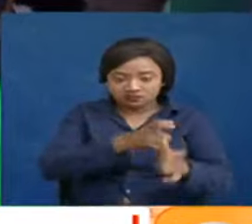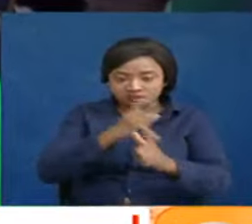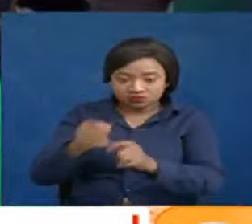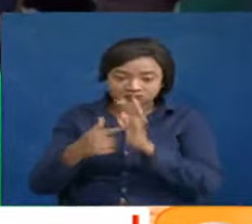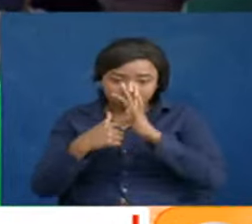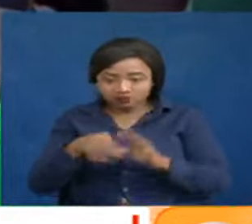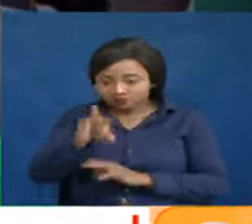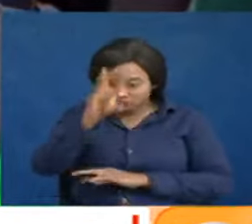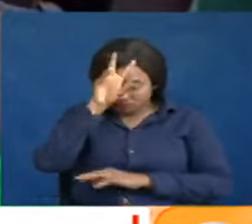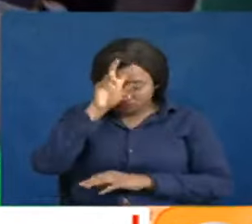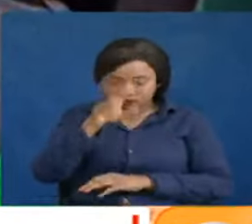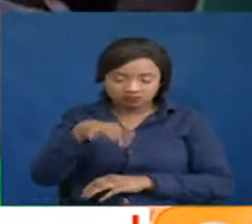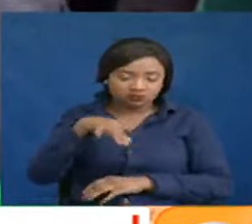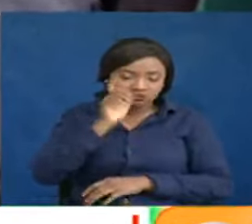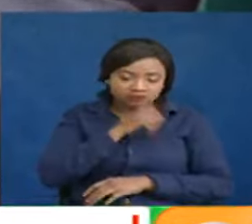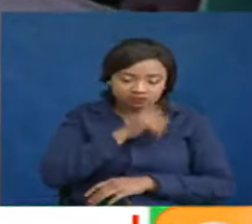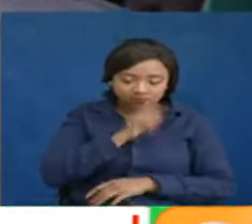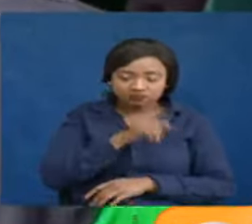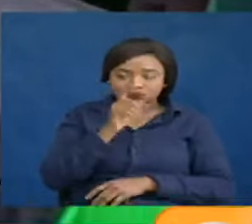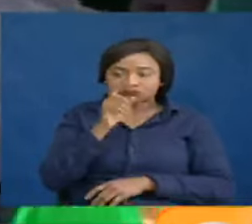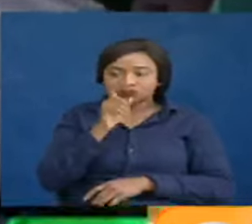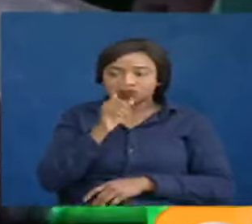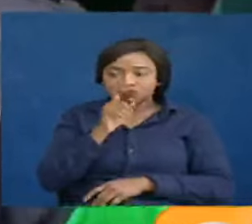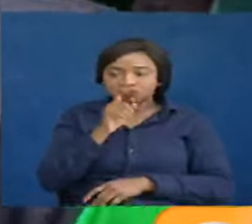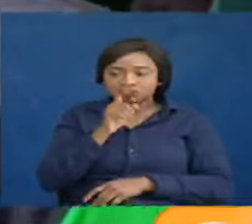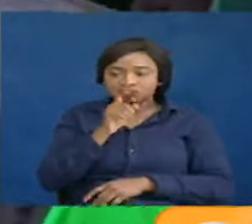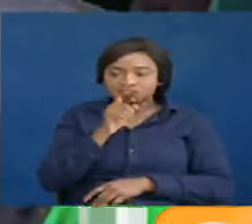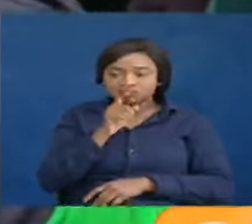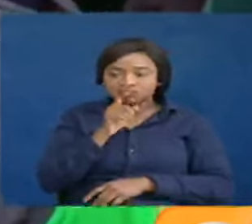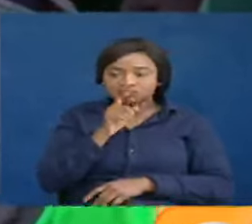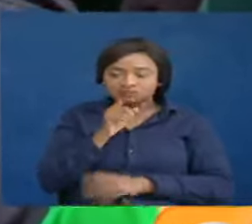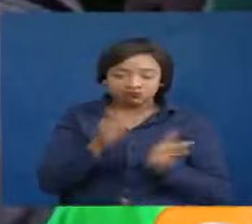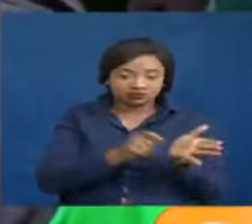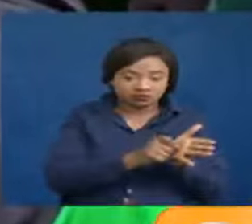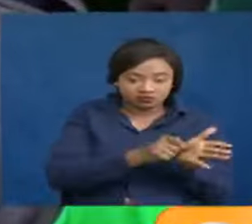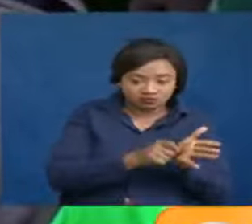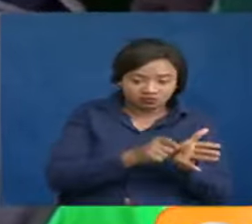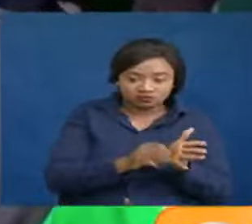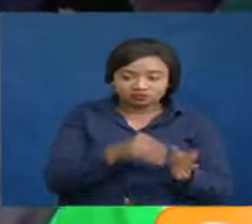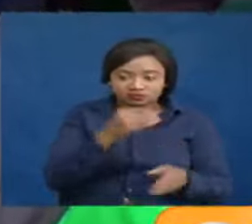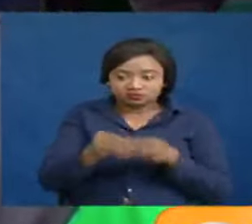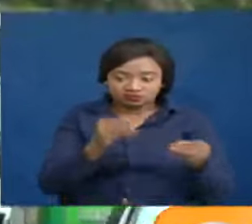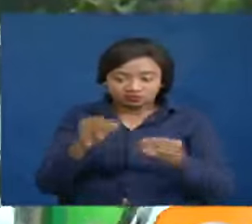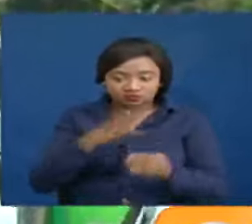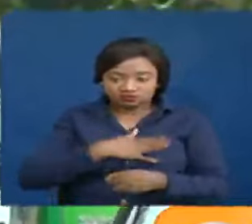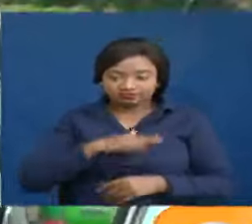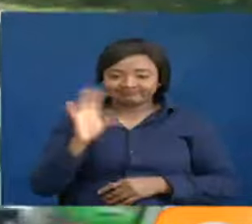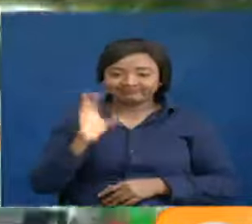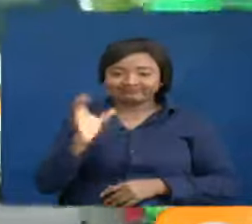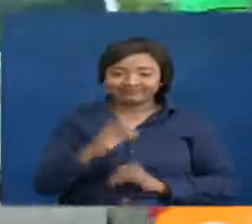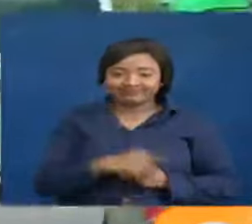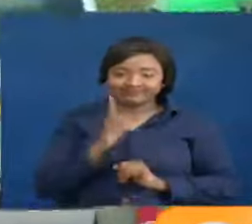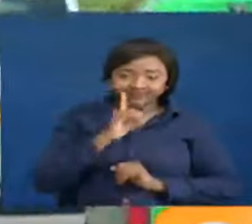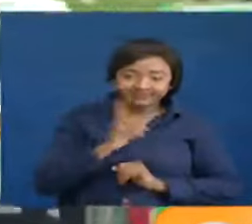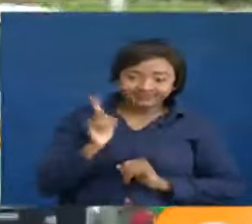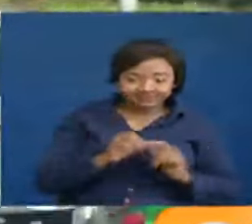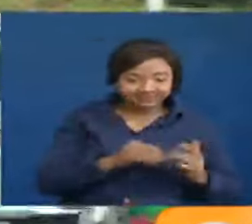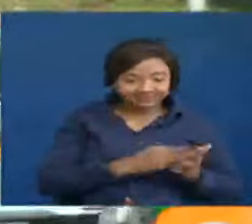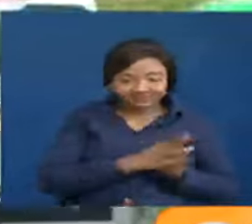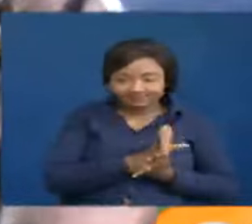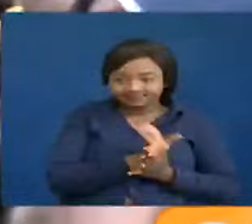alive, chicken, kuku, na pia kuna a lot of airtime to be given to our customer. The caravan snaked its way